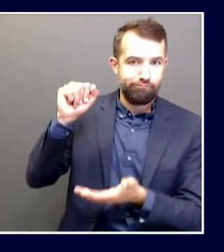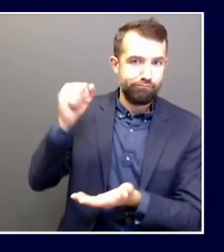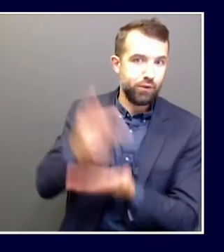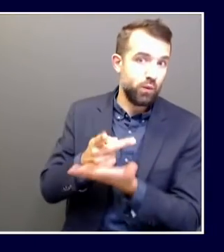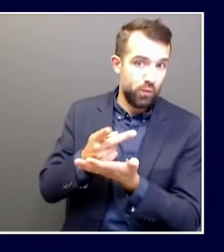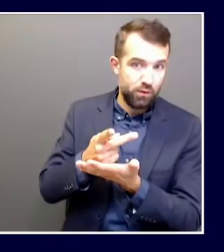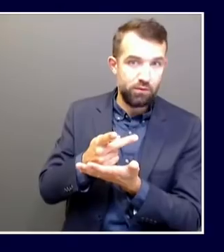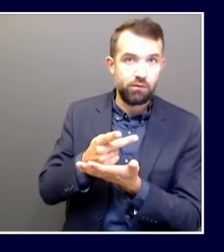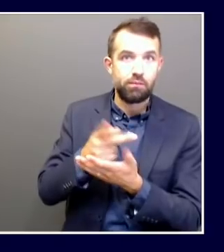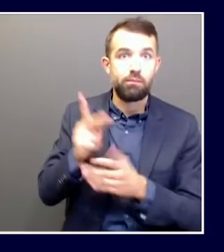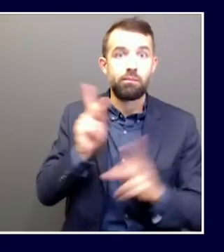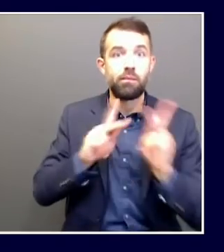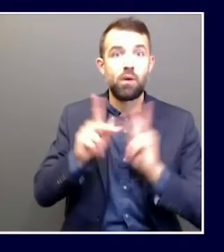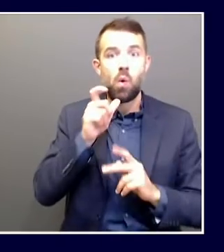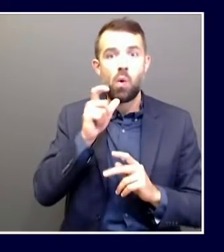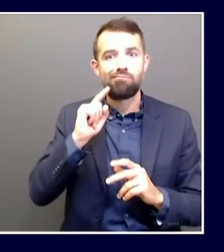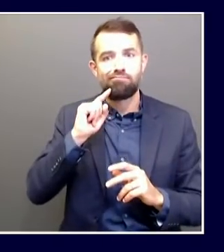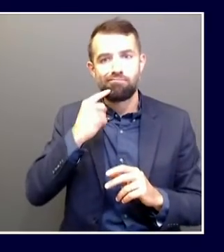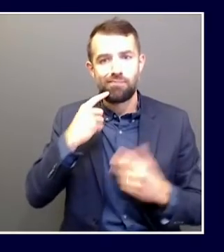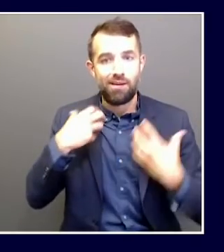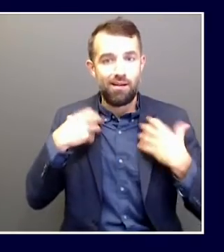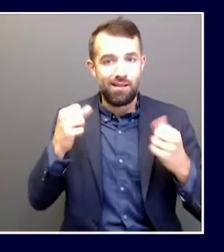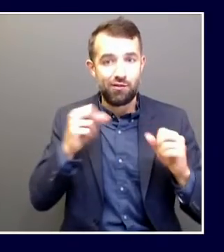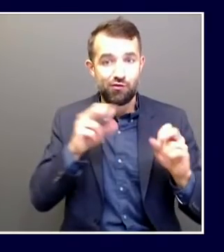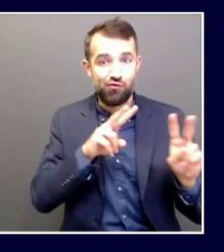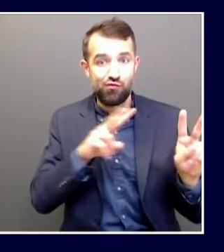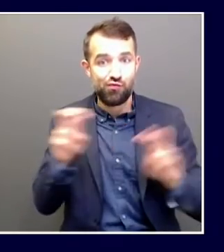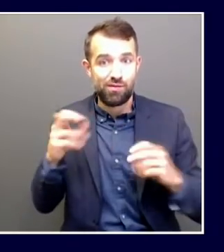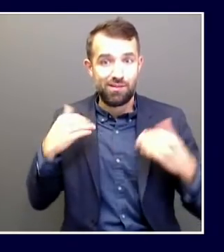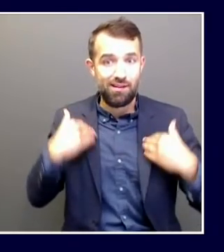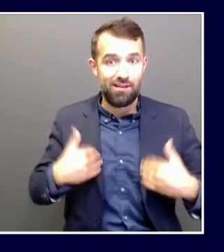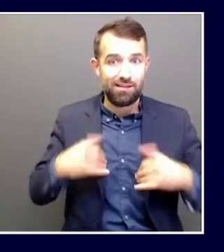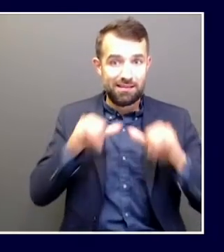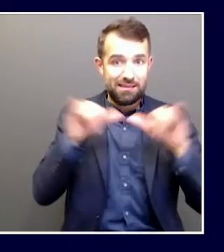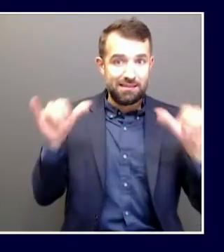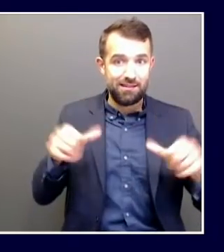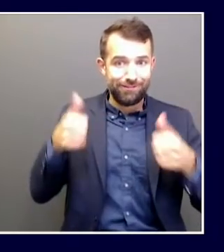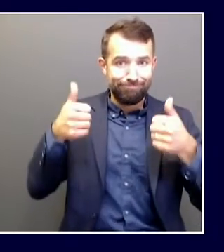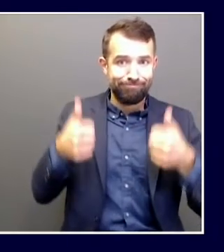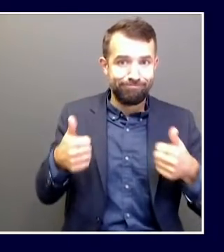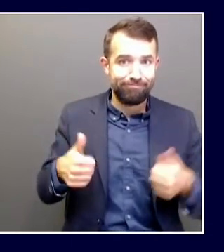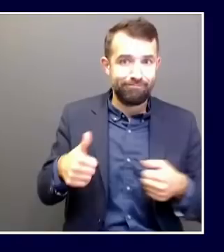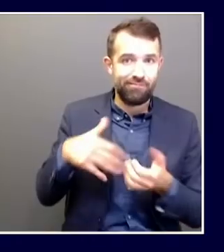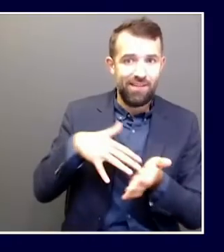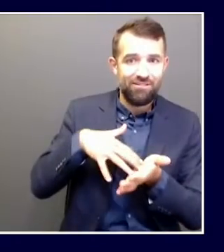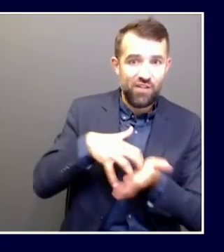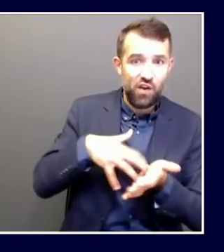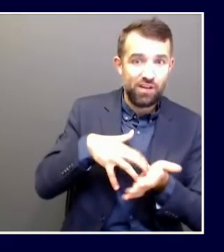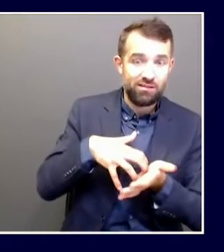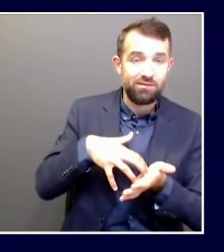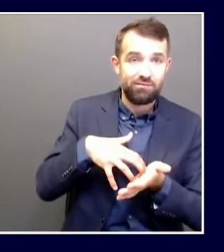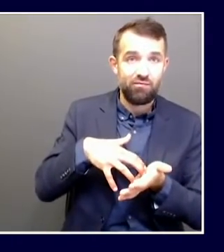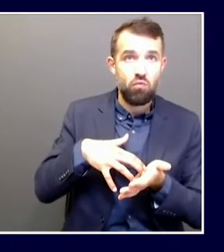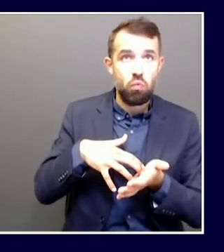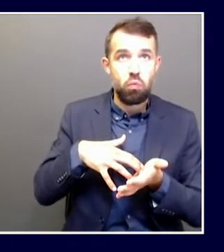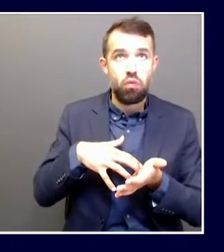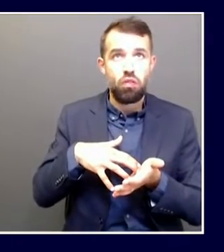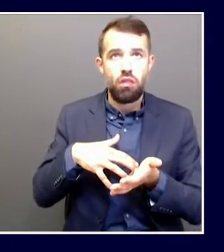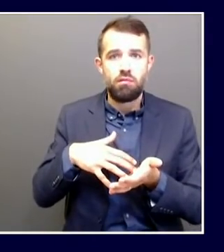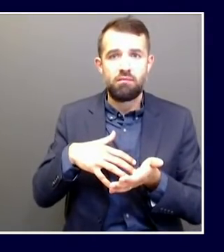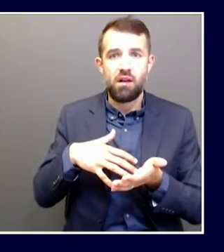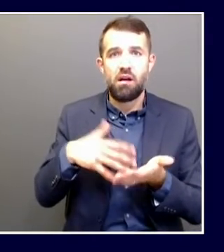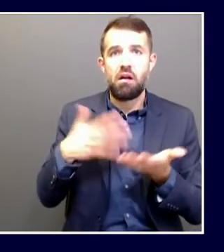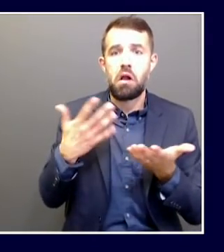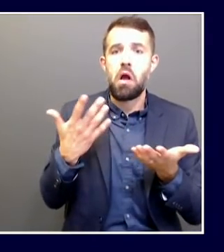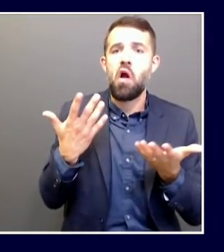compromised. And on the day that boosters were administered, we had authorized, we had already done about 10,000